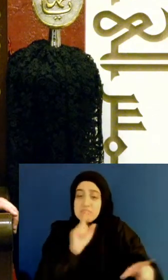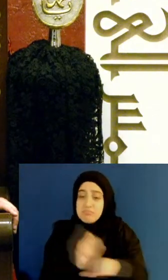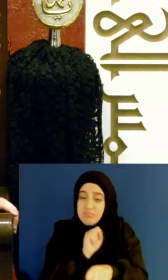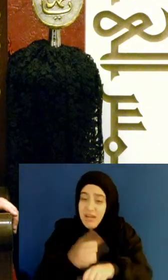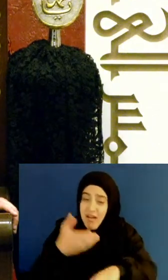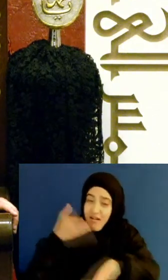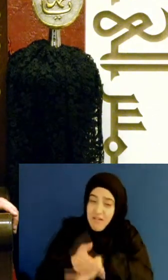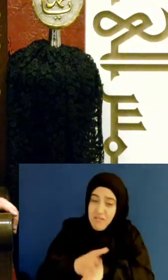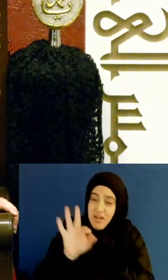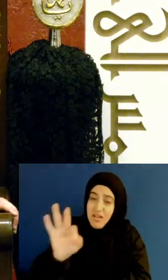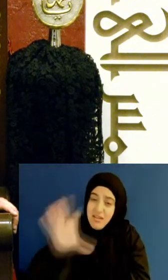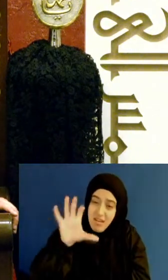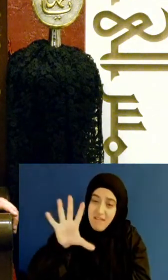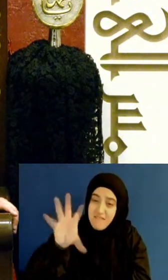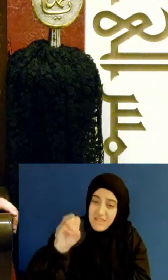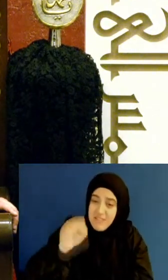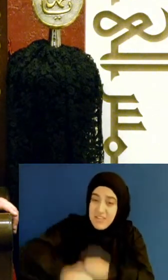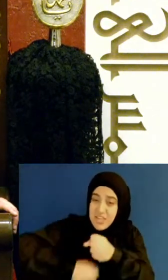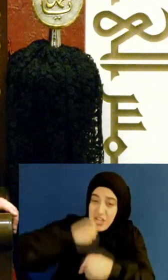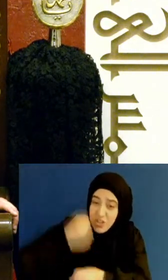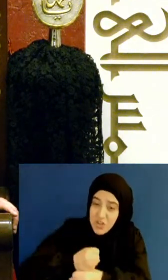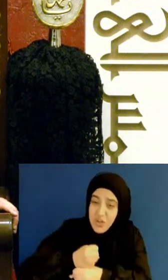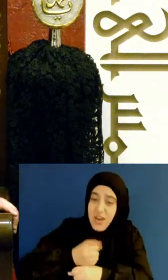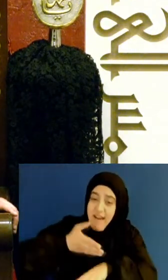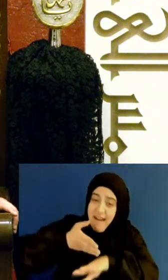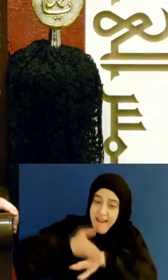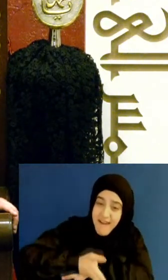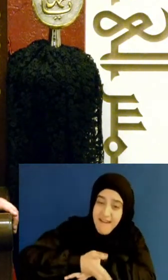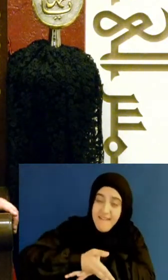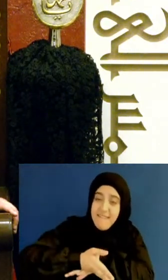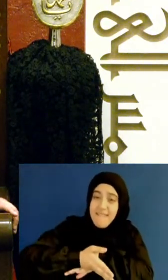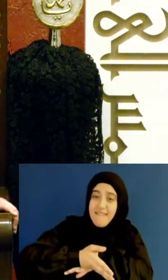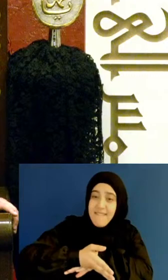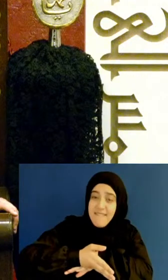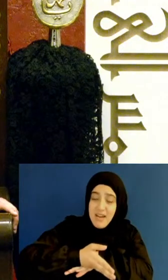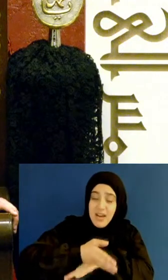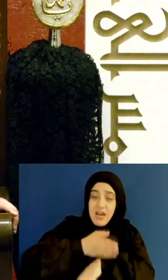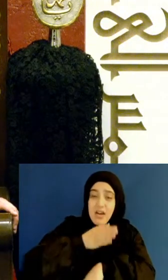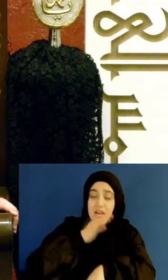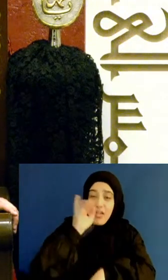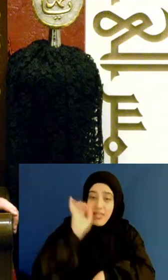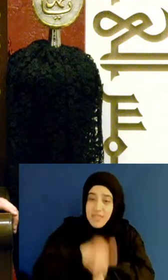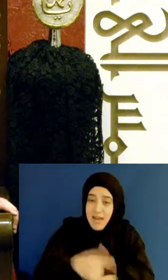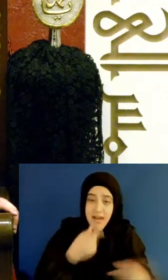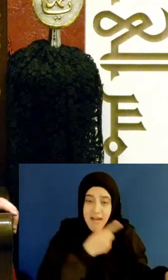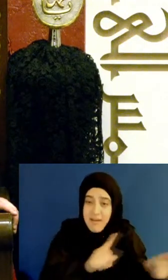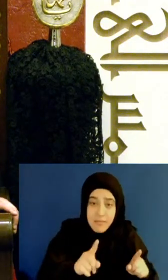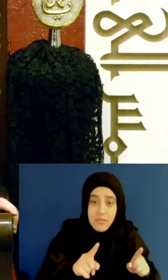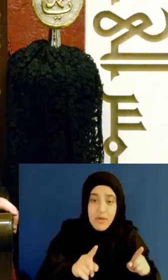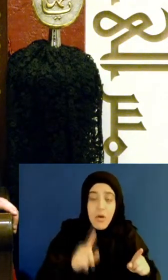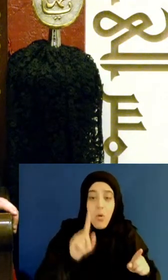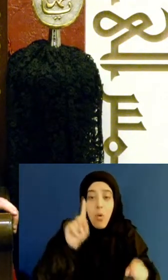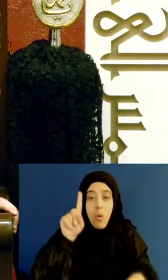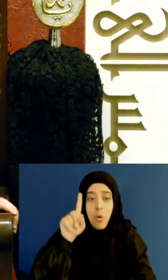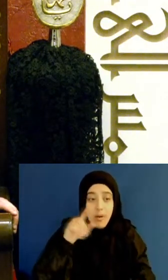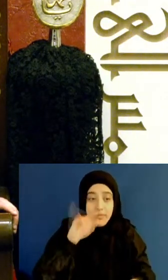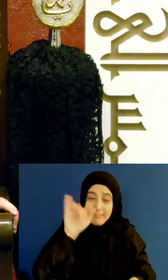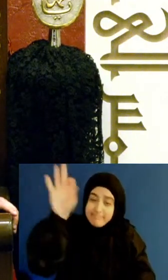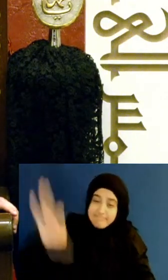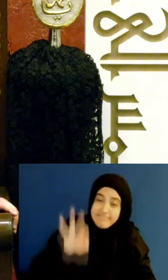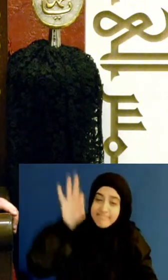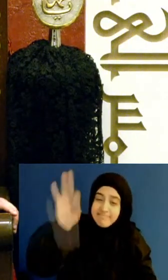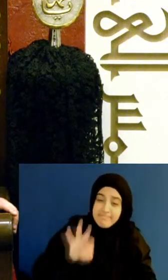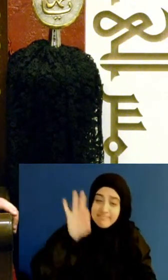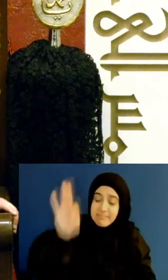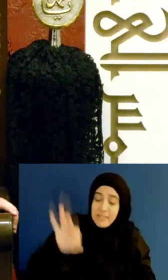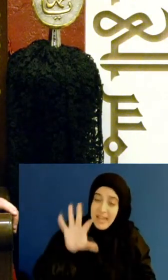950 years of tabligh and risala, only 72 men accepted the message